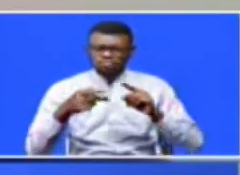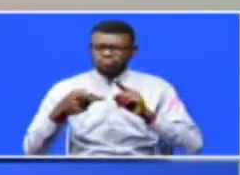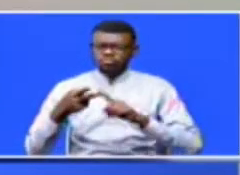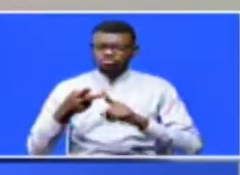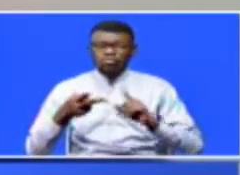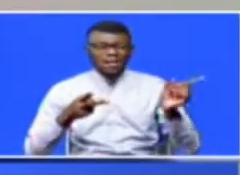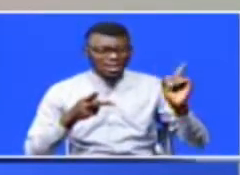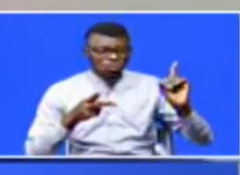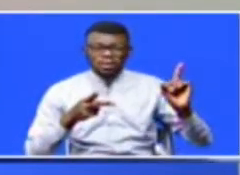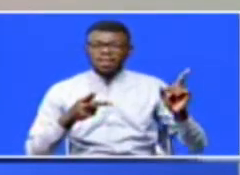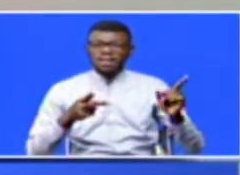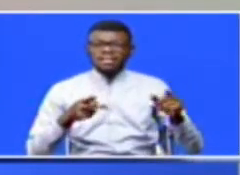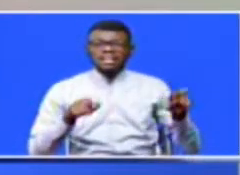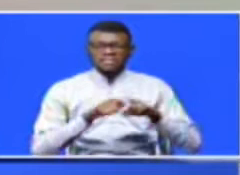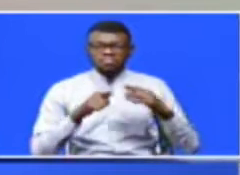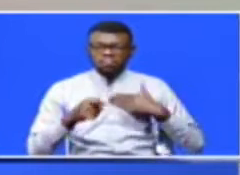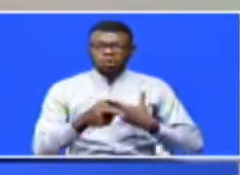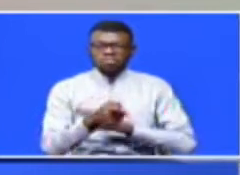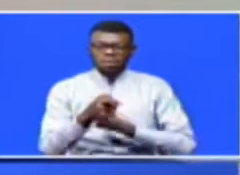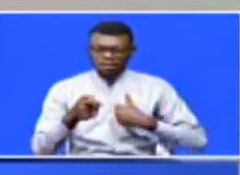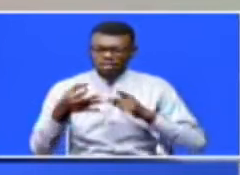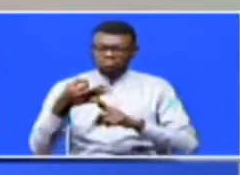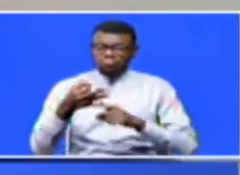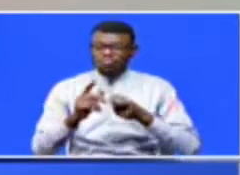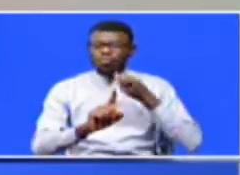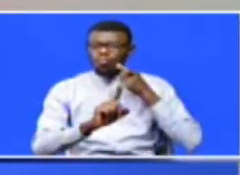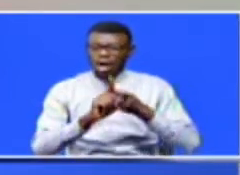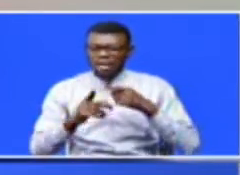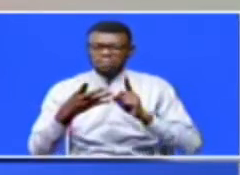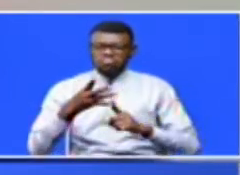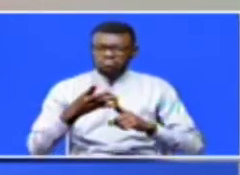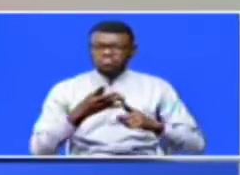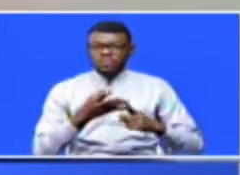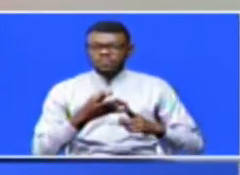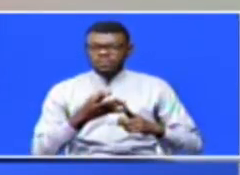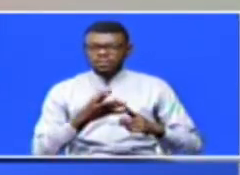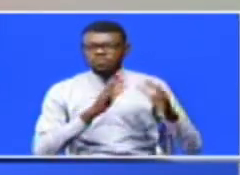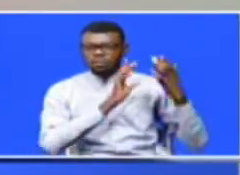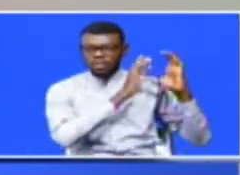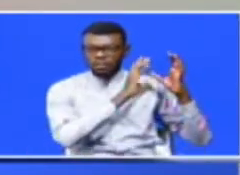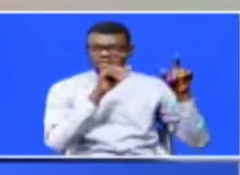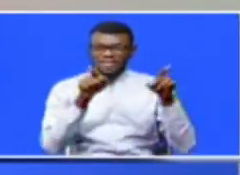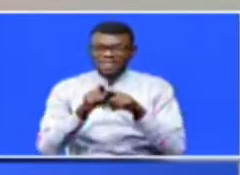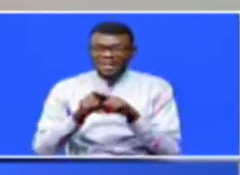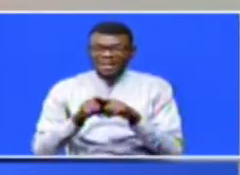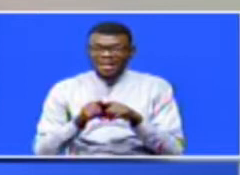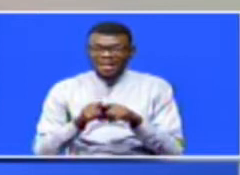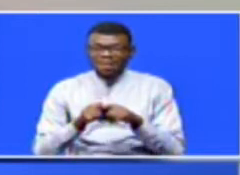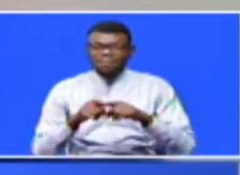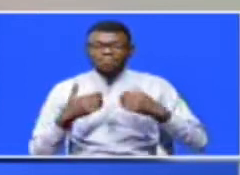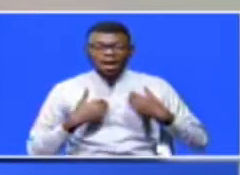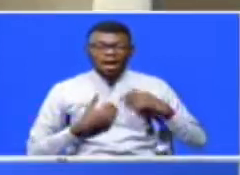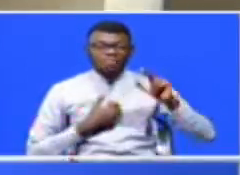also being the capital is also one of them. Then we have Kwale and Kilifi. And then the fifth county in that order is